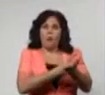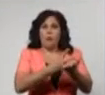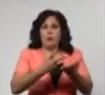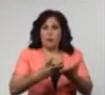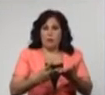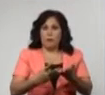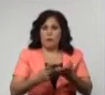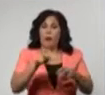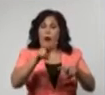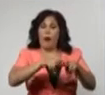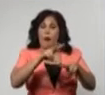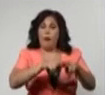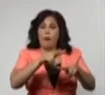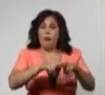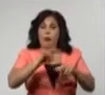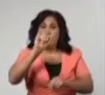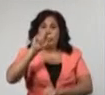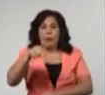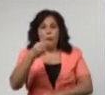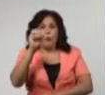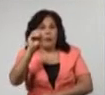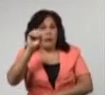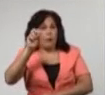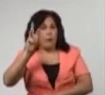6.09% and Matanzas with